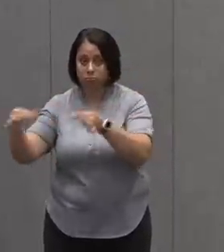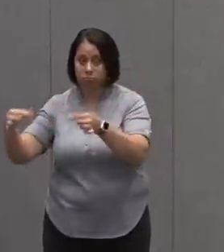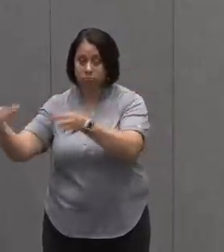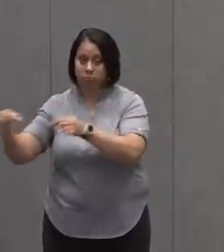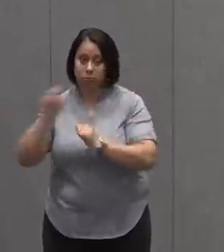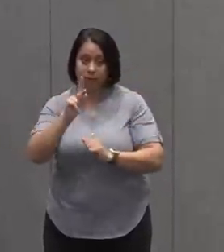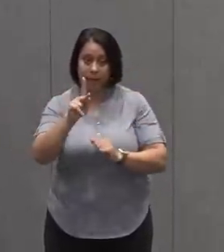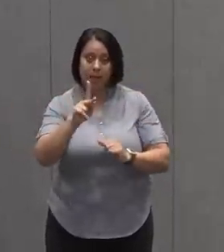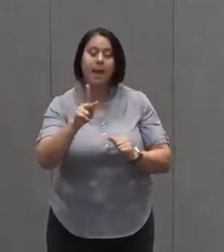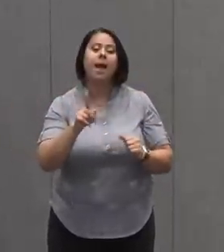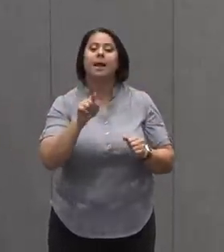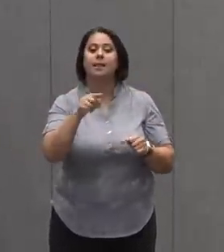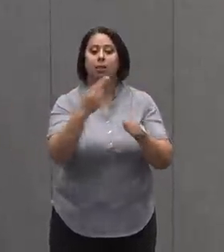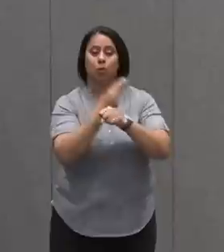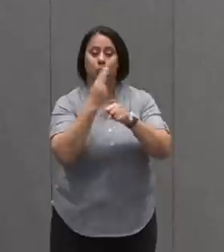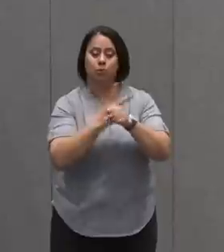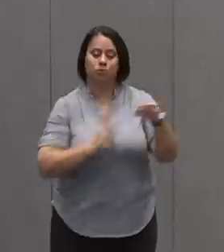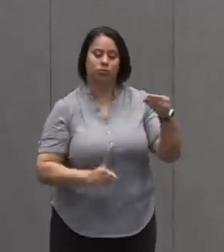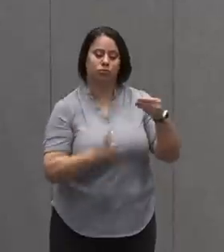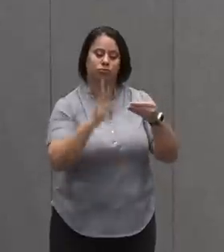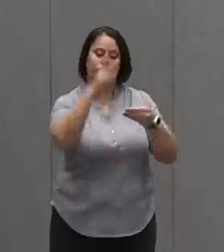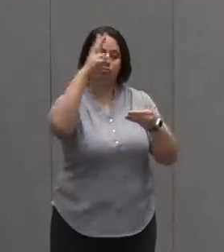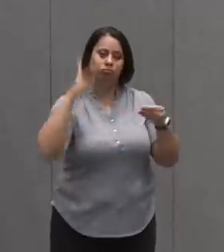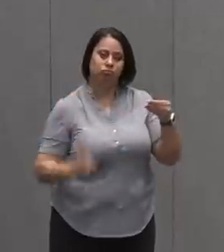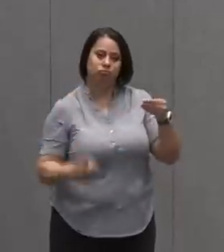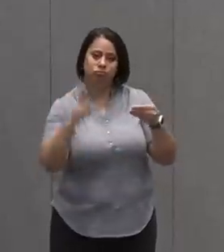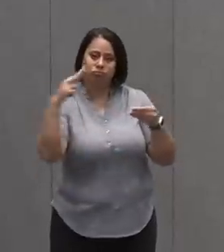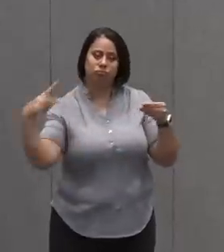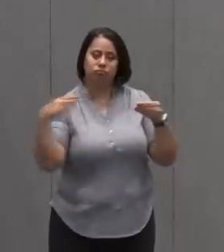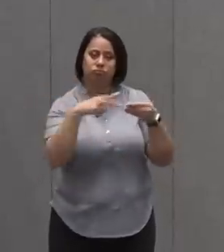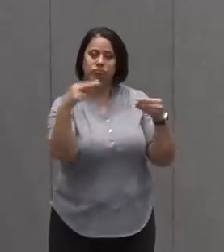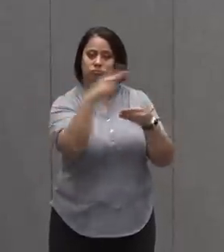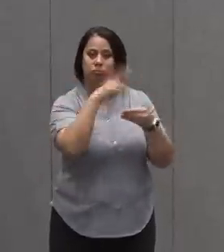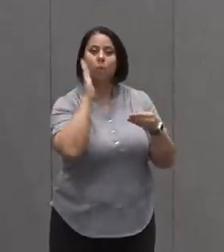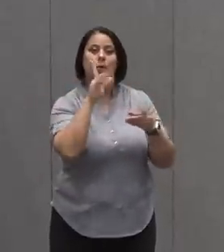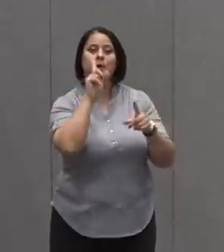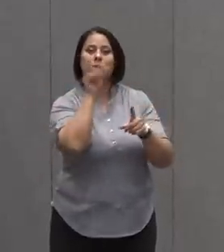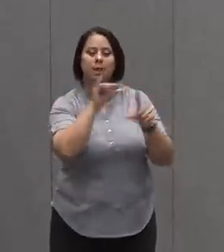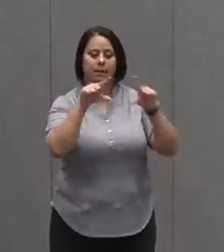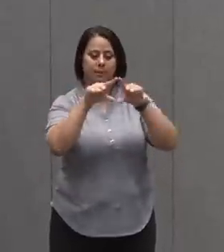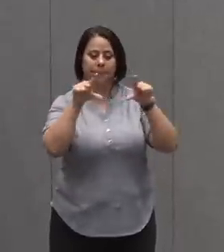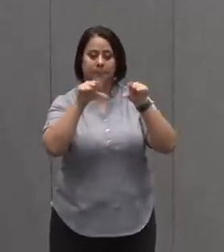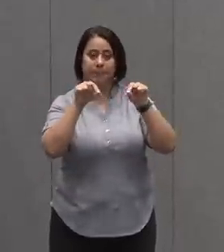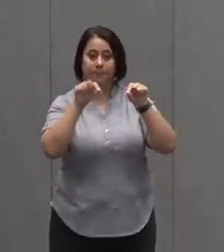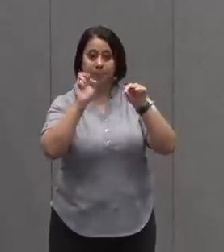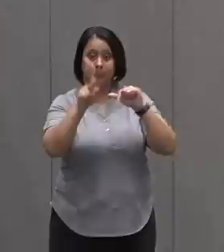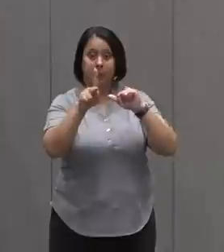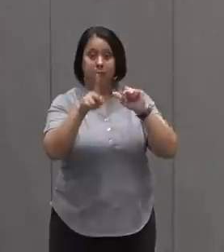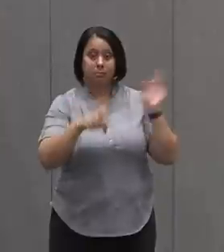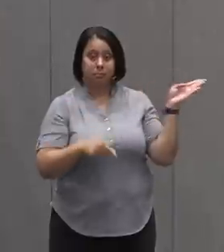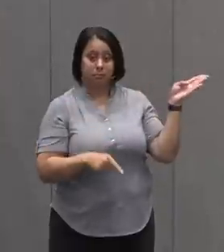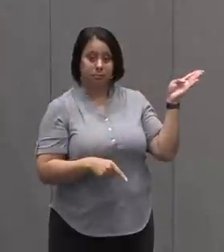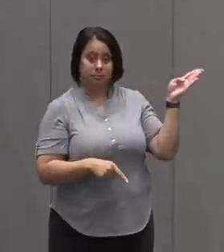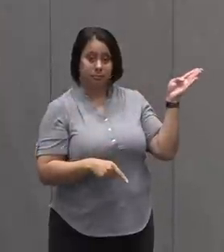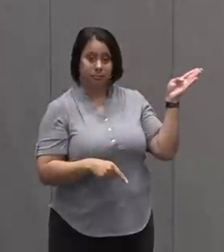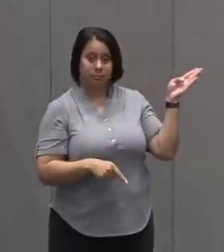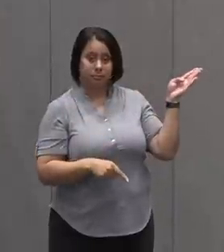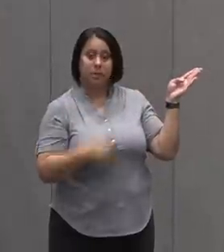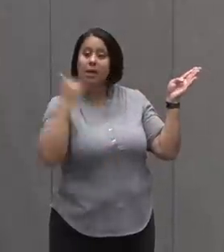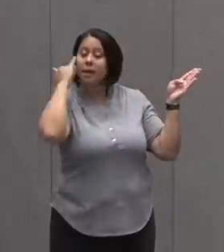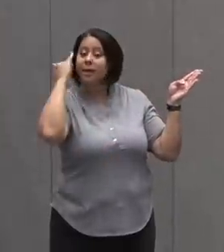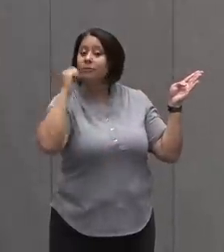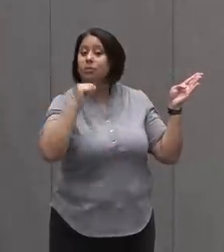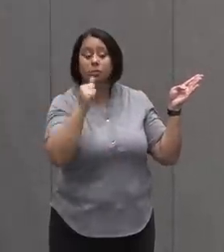to be able to cut them out. So when you're finished with them, they will look like a card deck. If you do not have these, we can